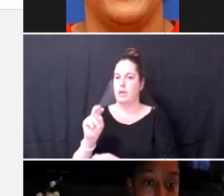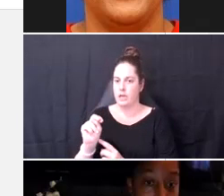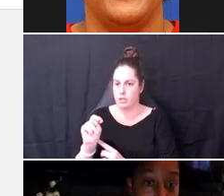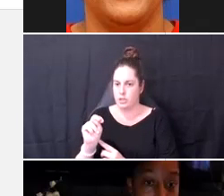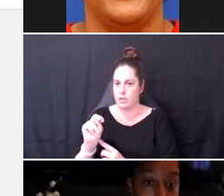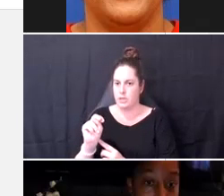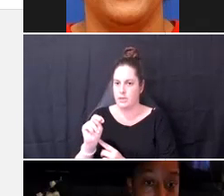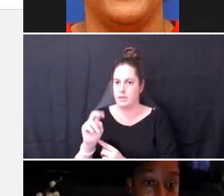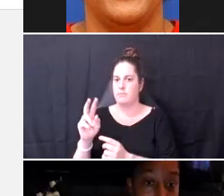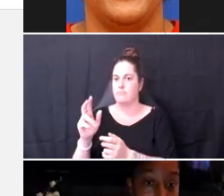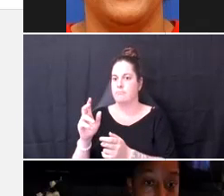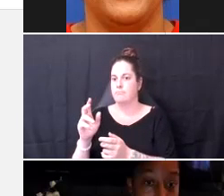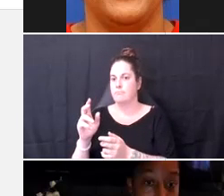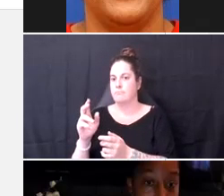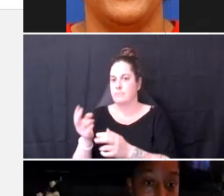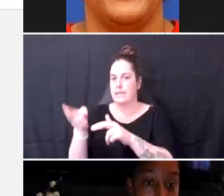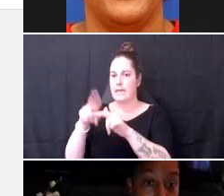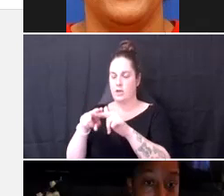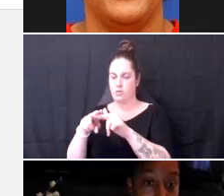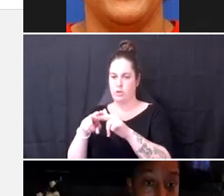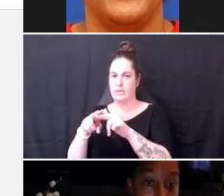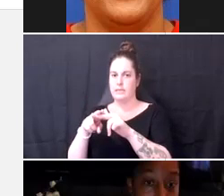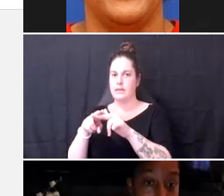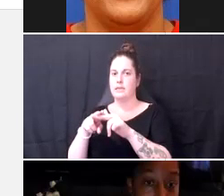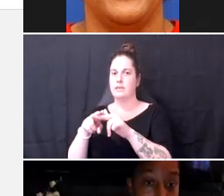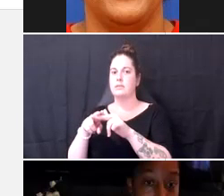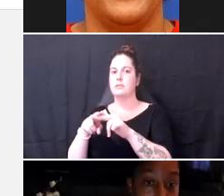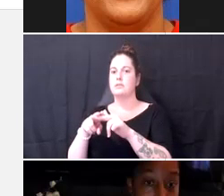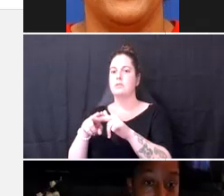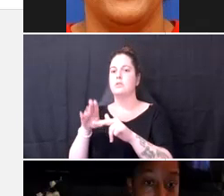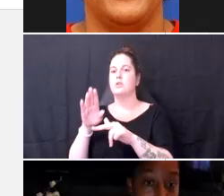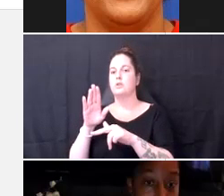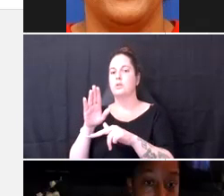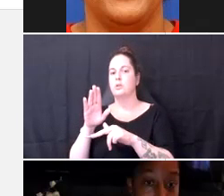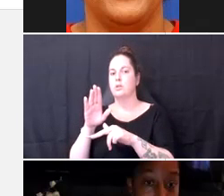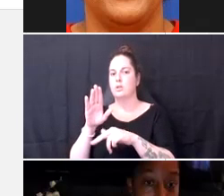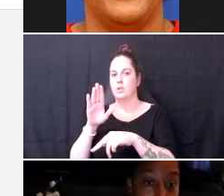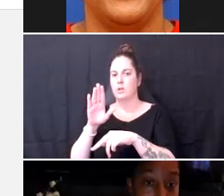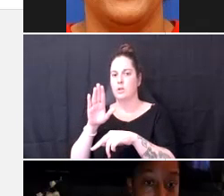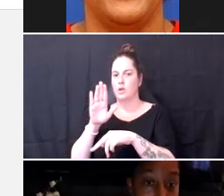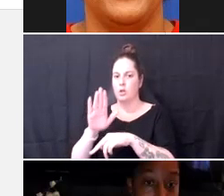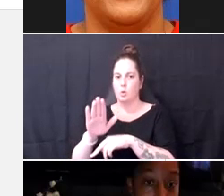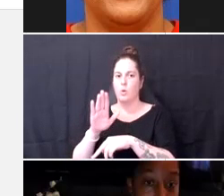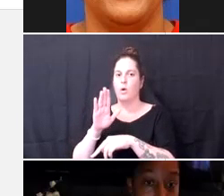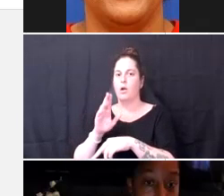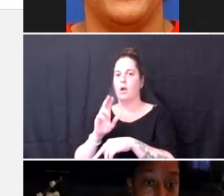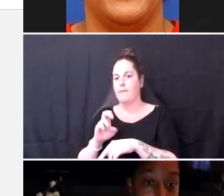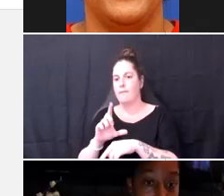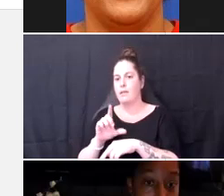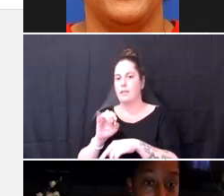uniformly per unit time, okay? And so we'll